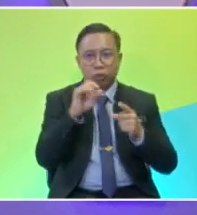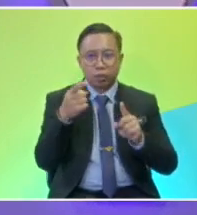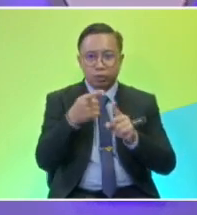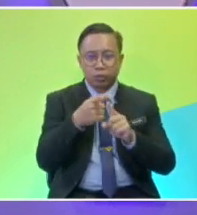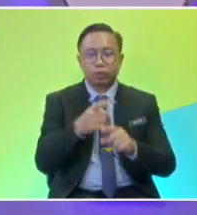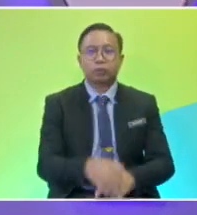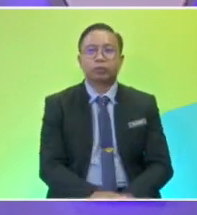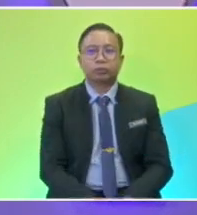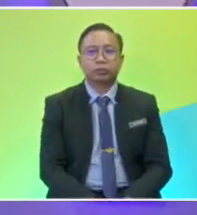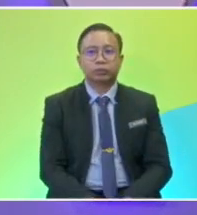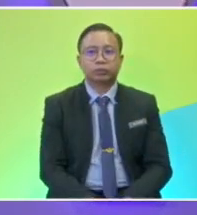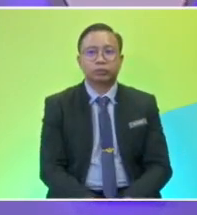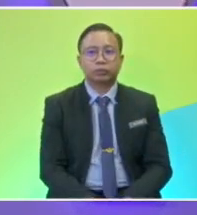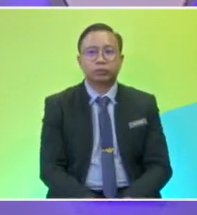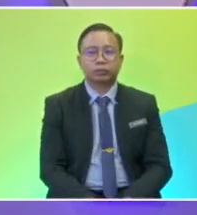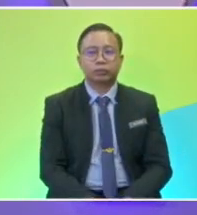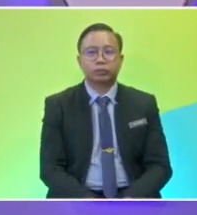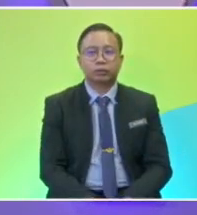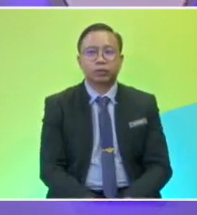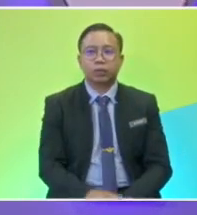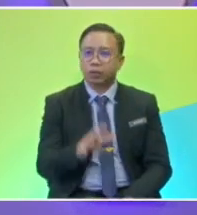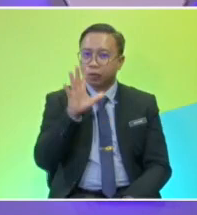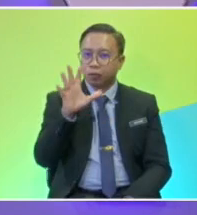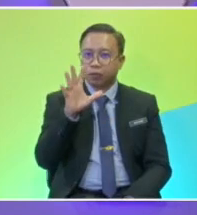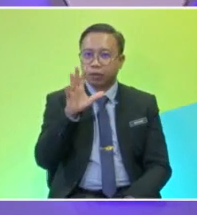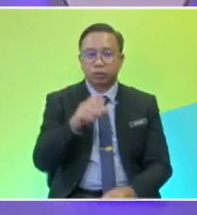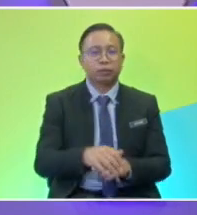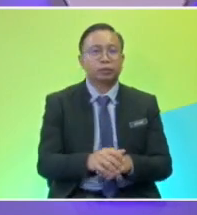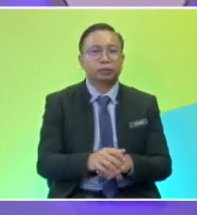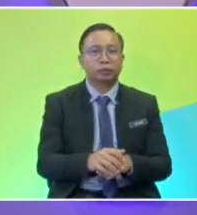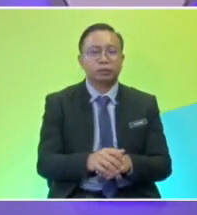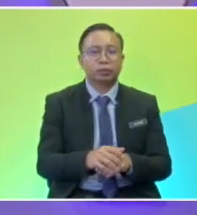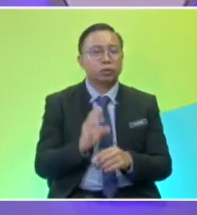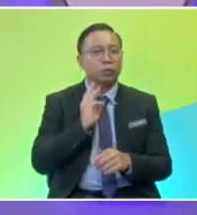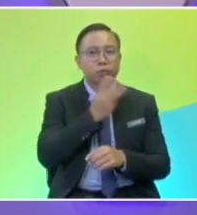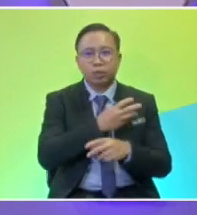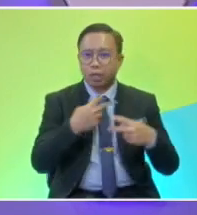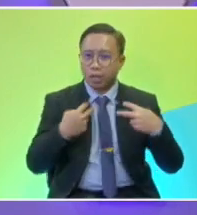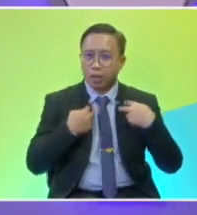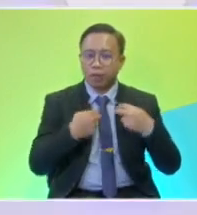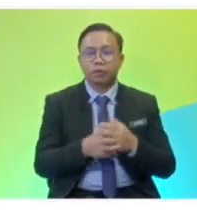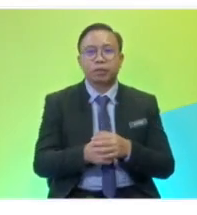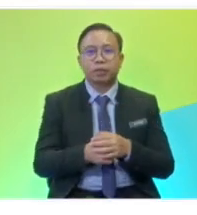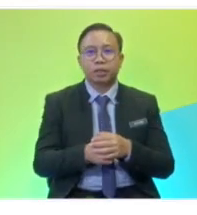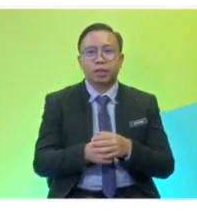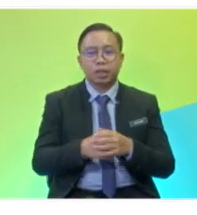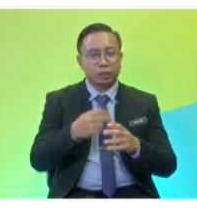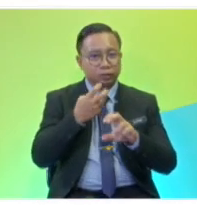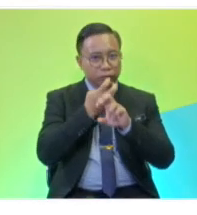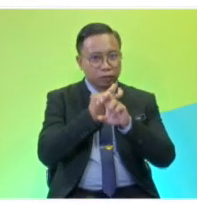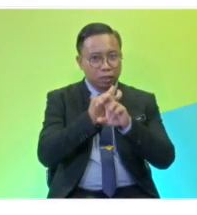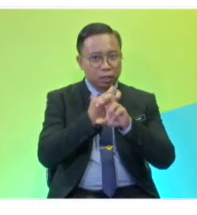about main five skeletal system that we have. There are skull,